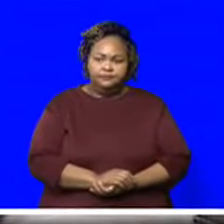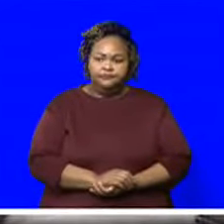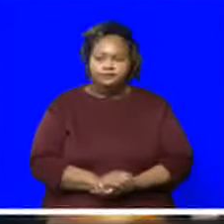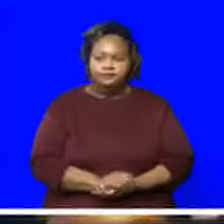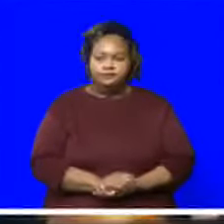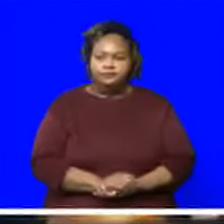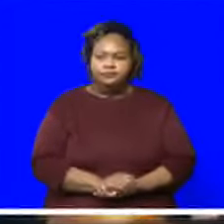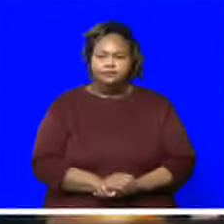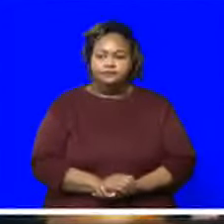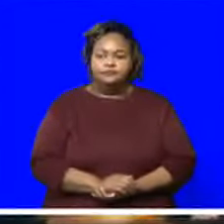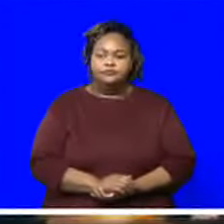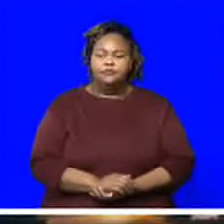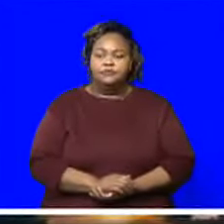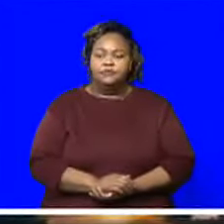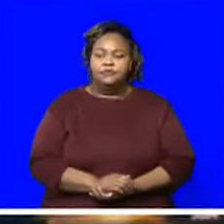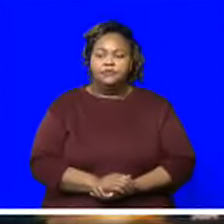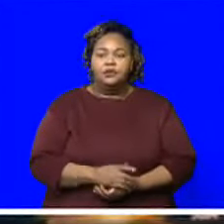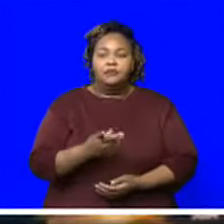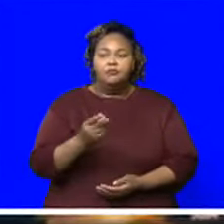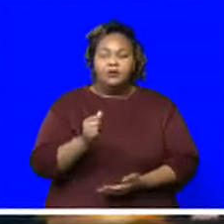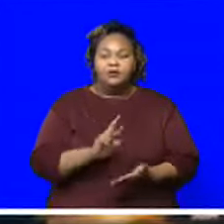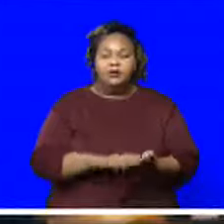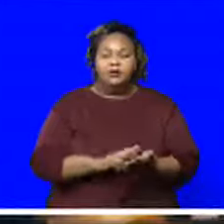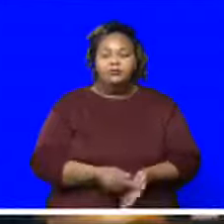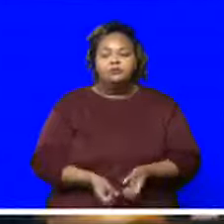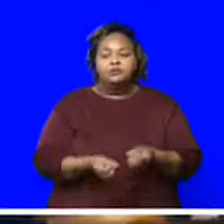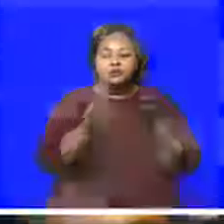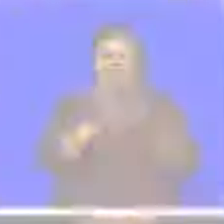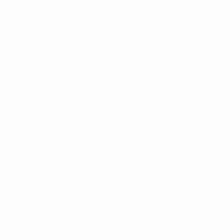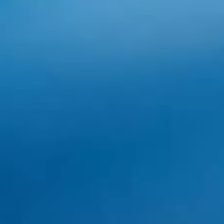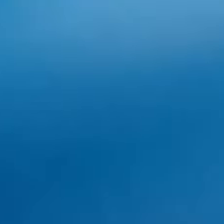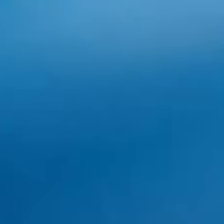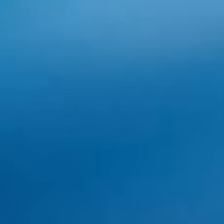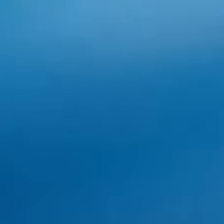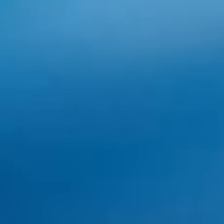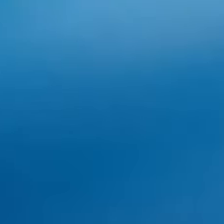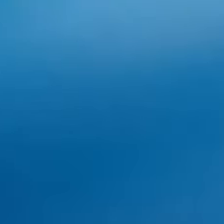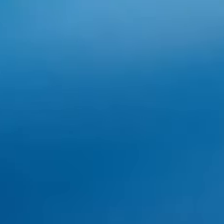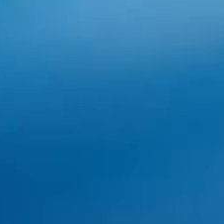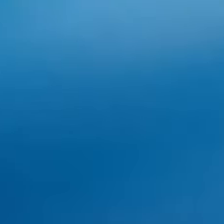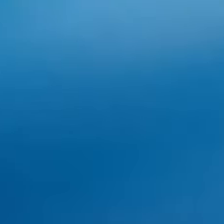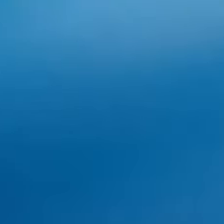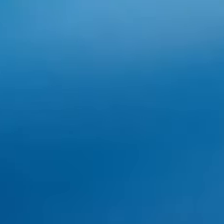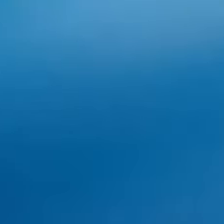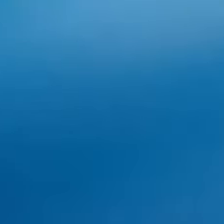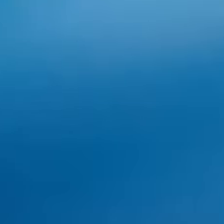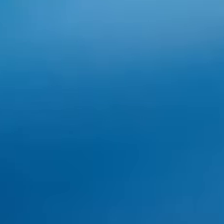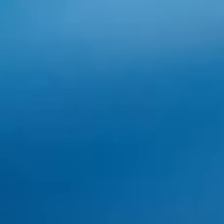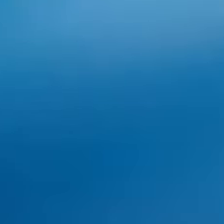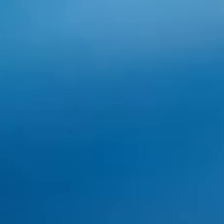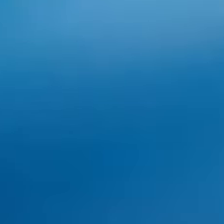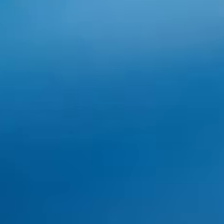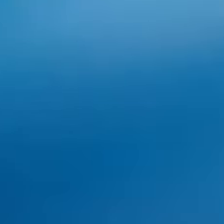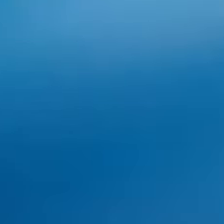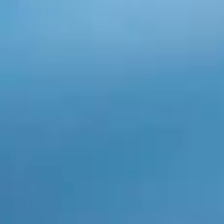Mbabane. And now we'll have a look at our financial markets. Standard Bank. It can be.